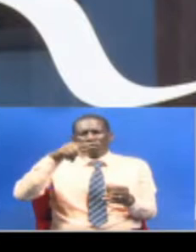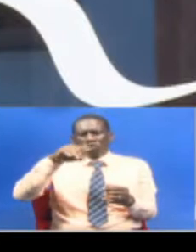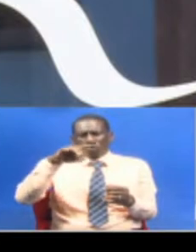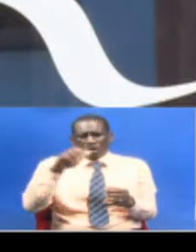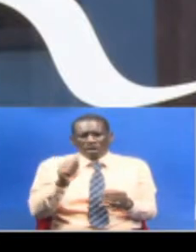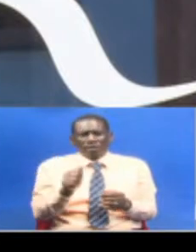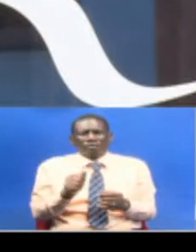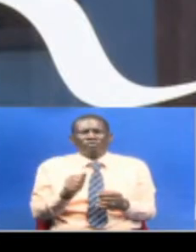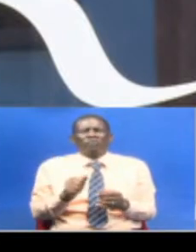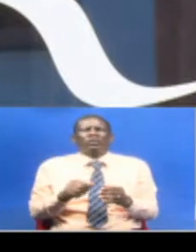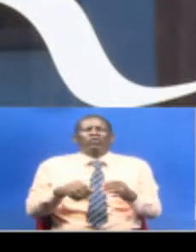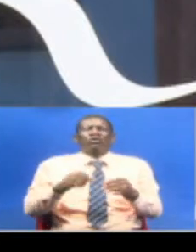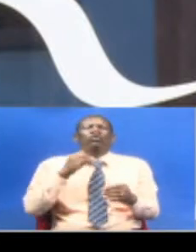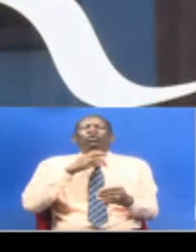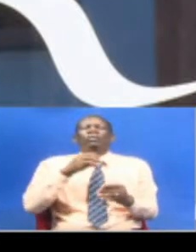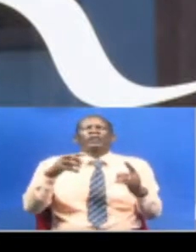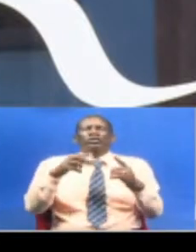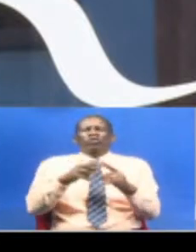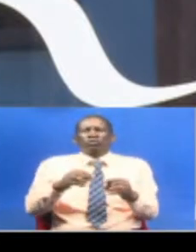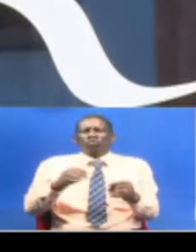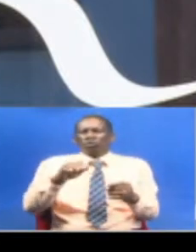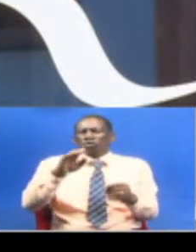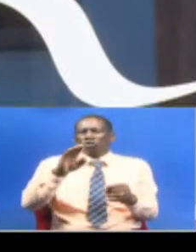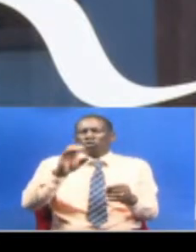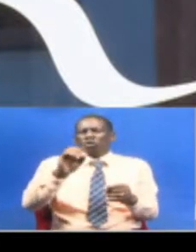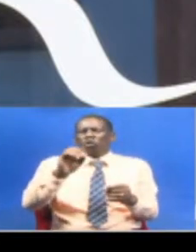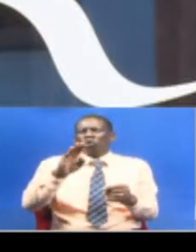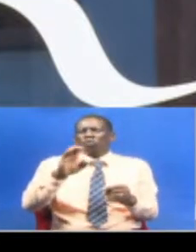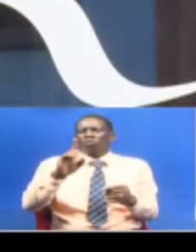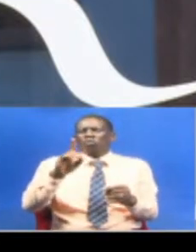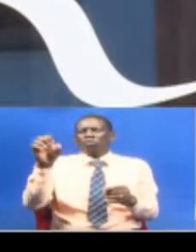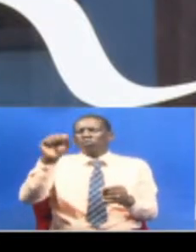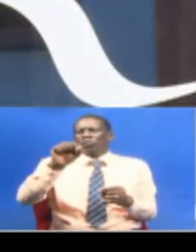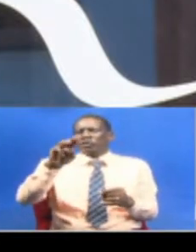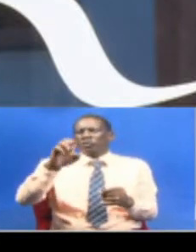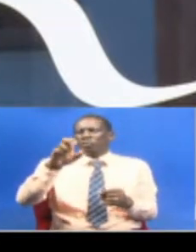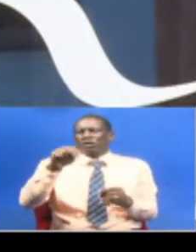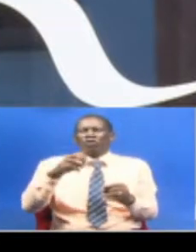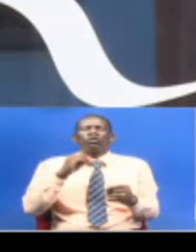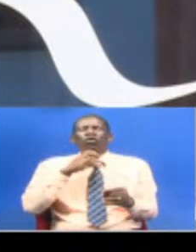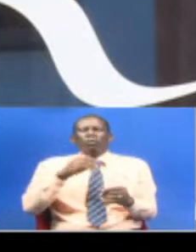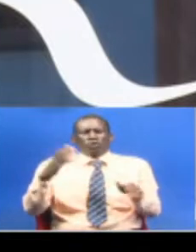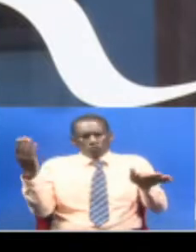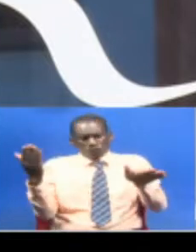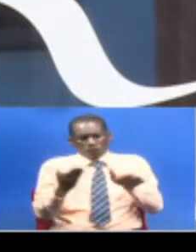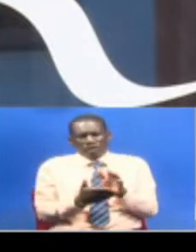Authority, complaints to the Ombudsman, complaints to the, or even filing an,